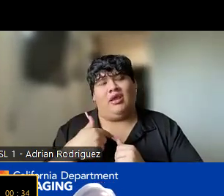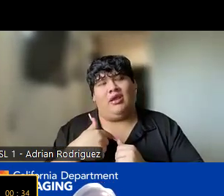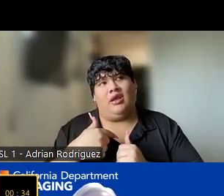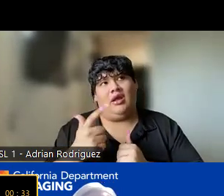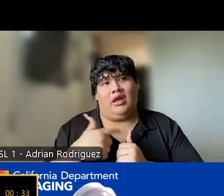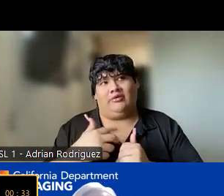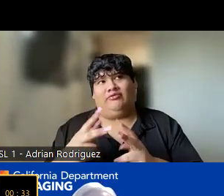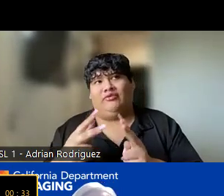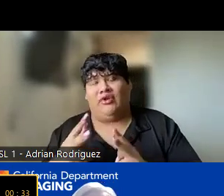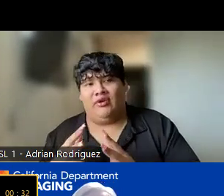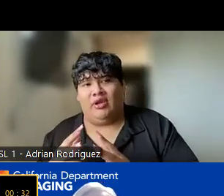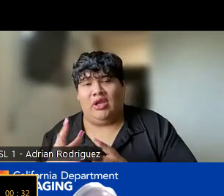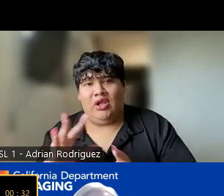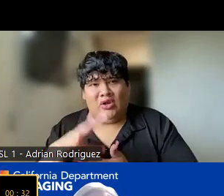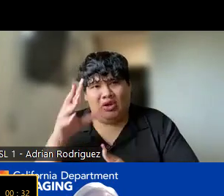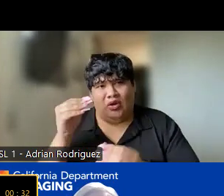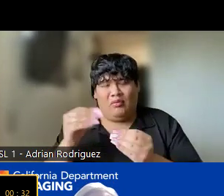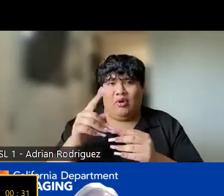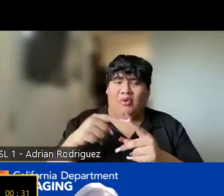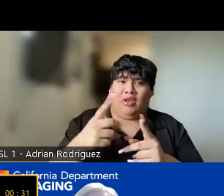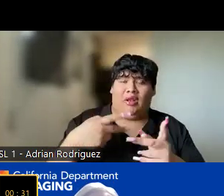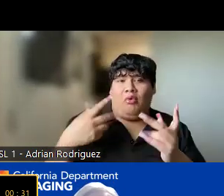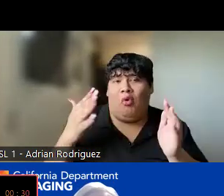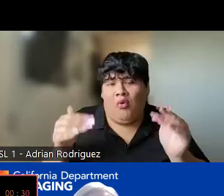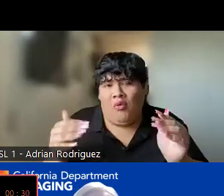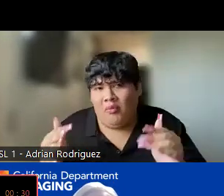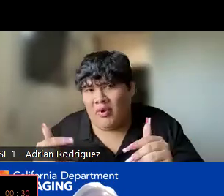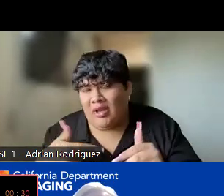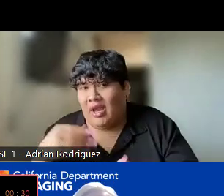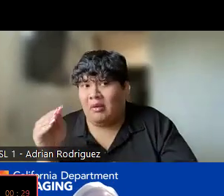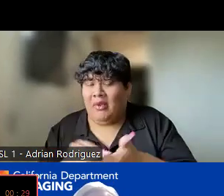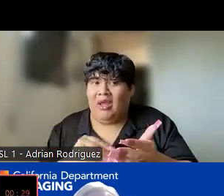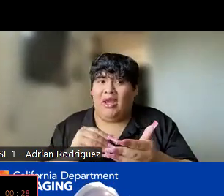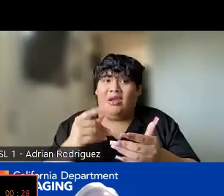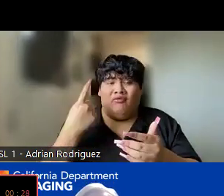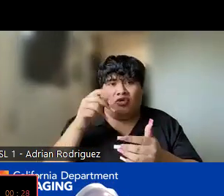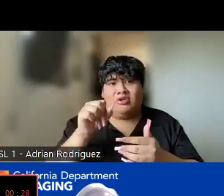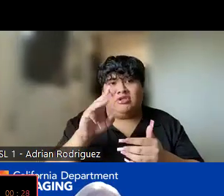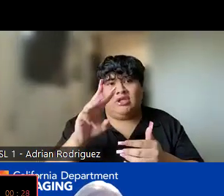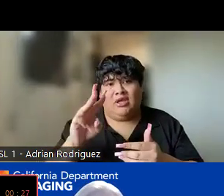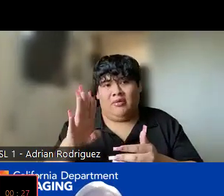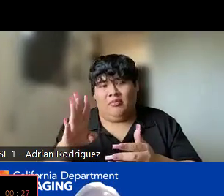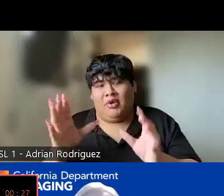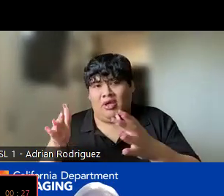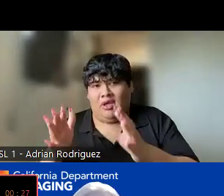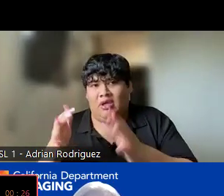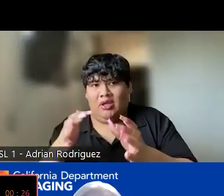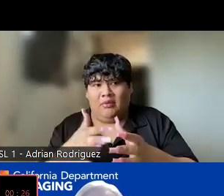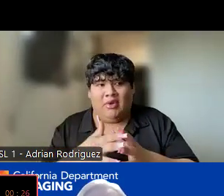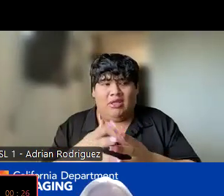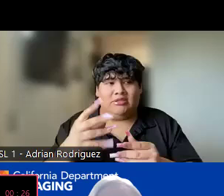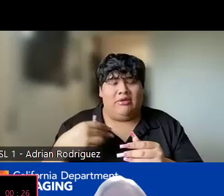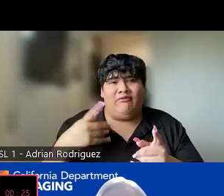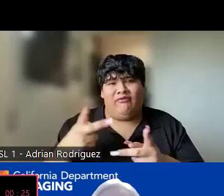I'm very interested in learning more about that. I'm hoping I have applied for a couple of subcommittees. I'm very active